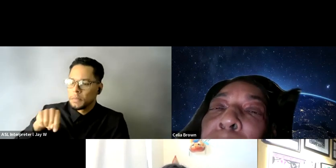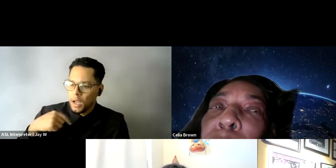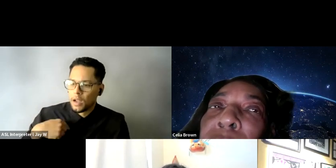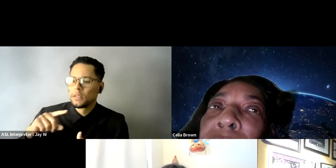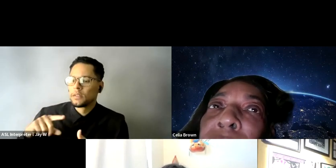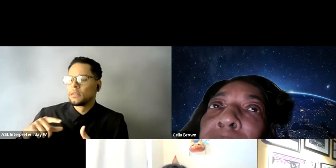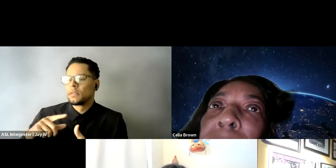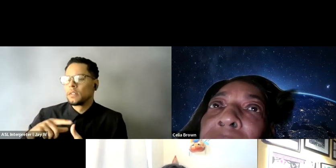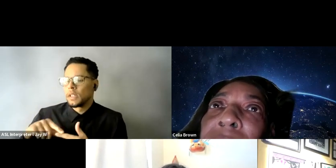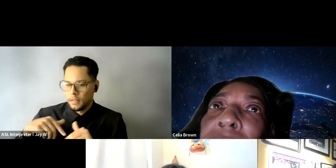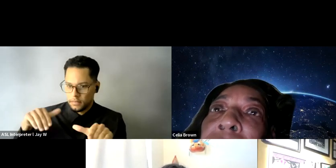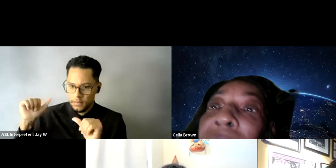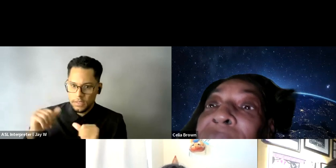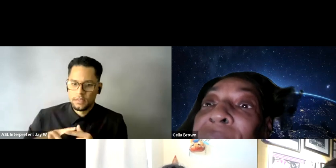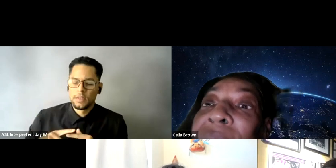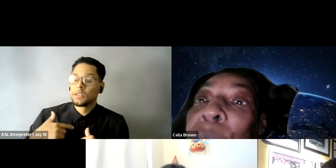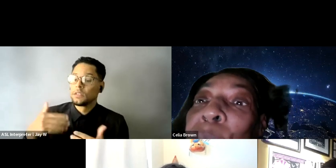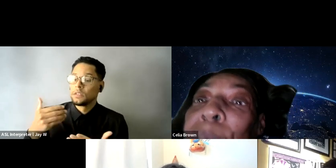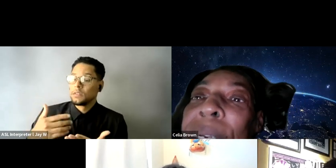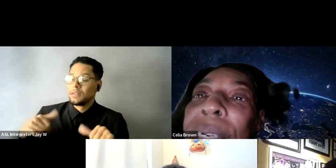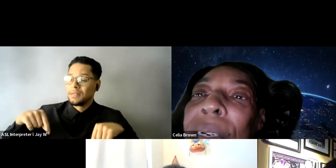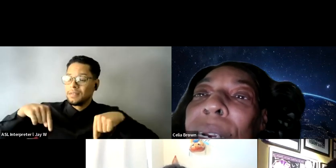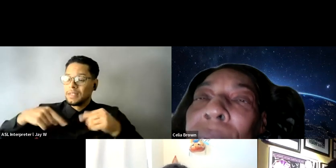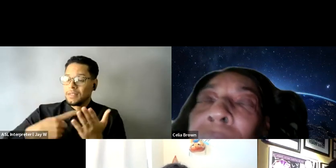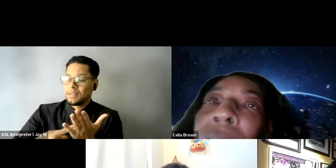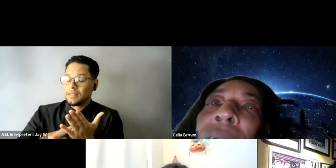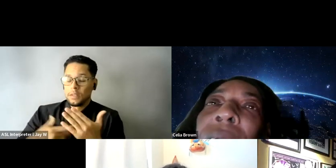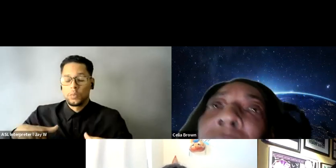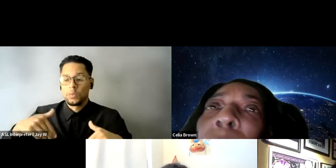very emotional for me. I didn't think it would be.